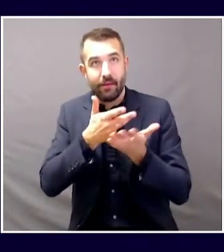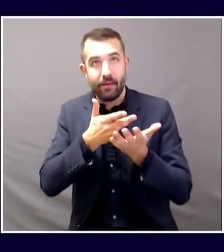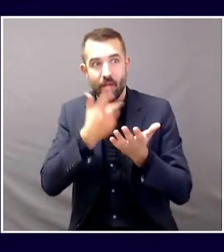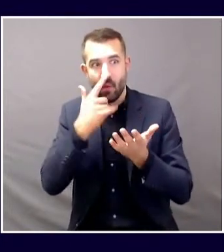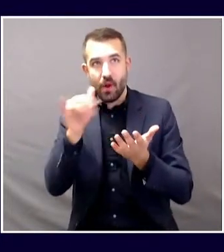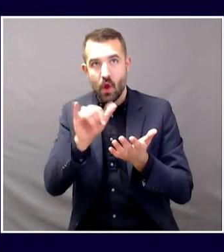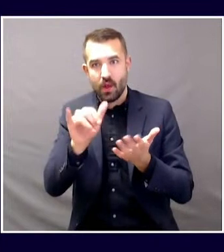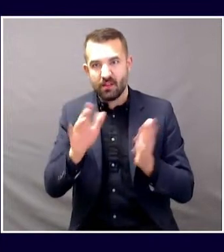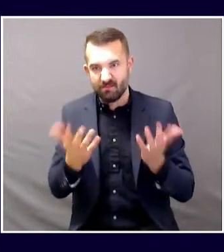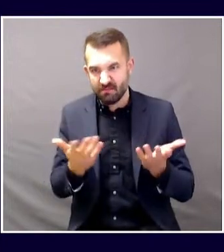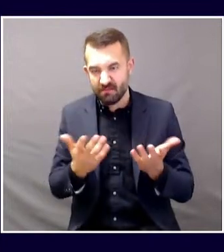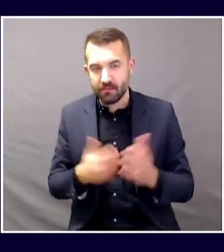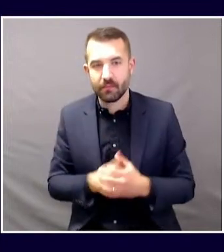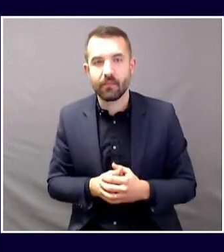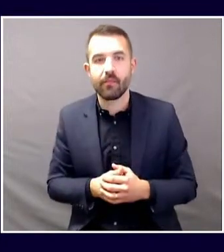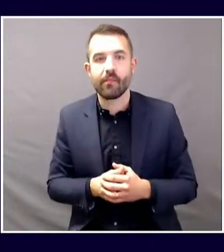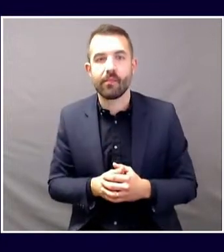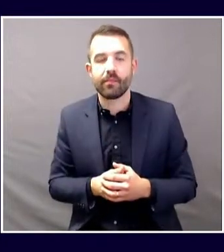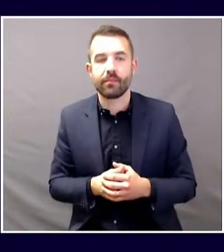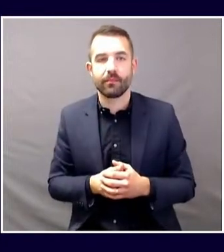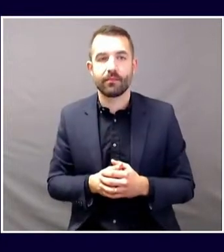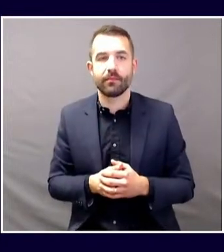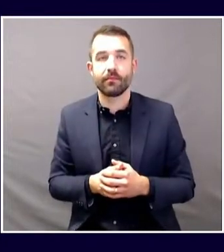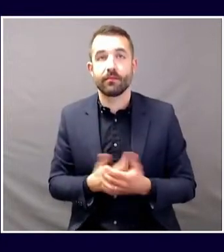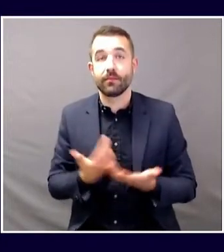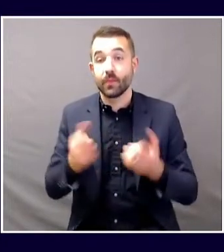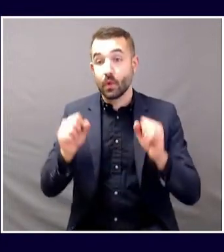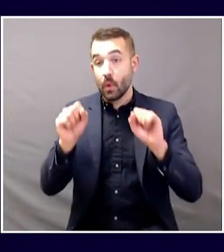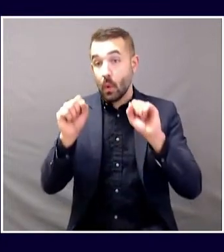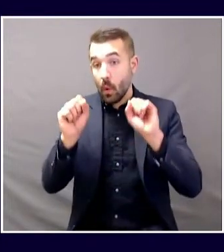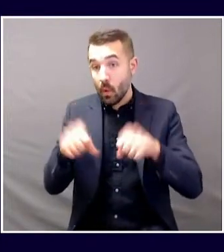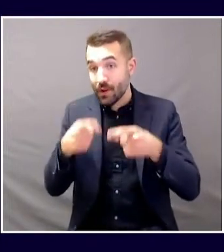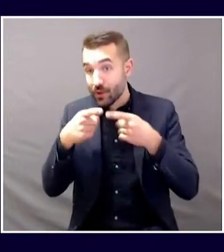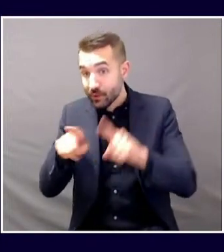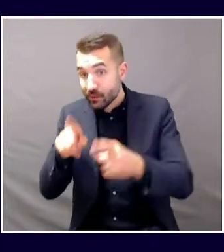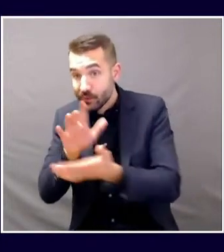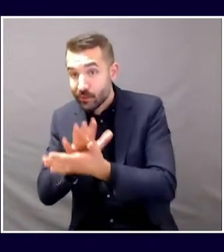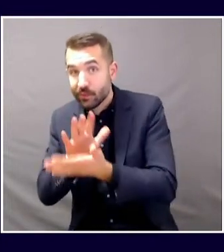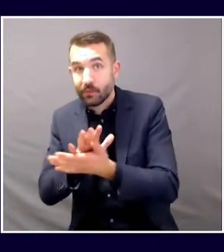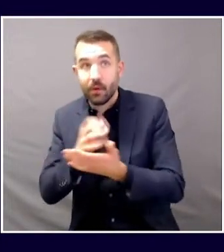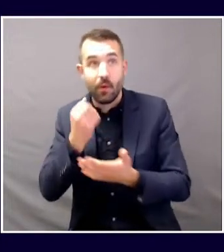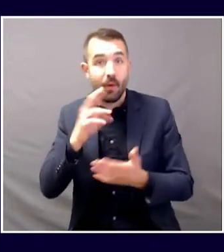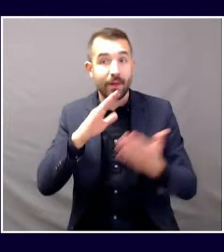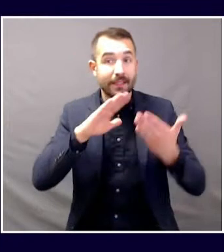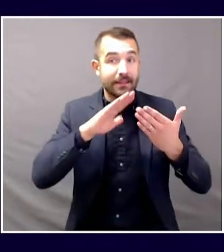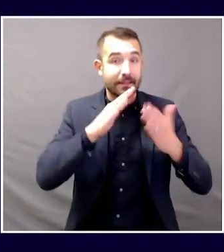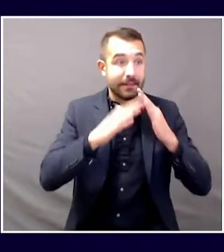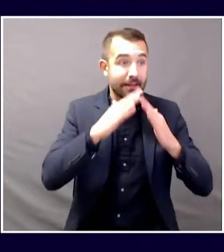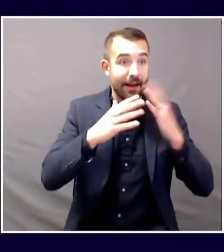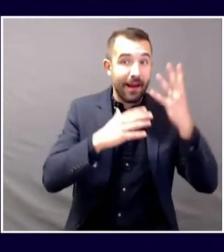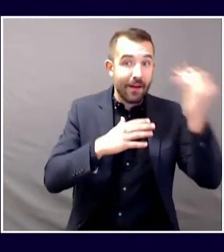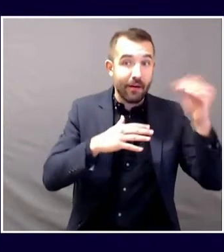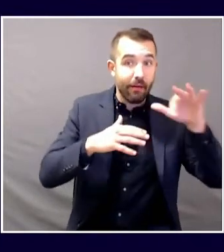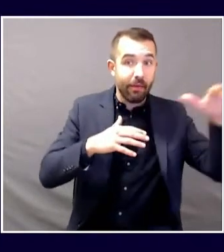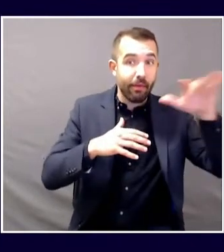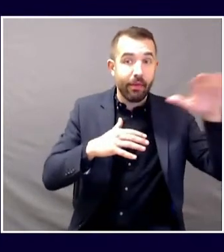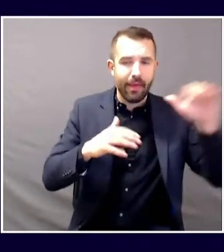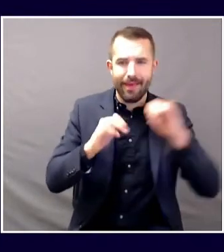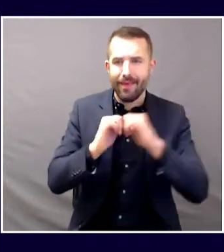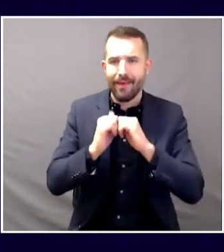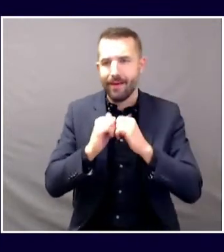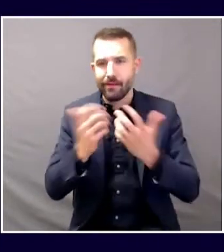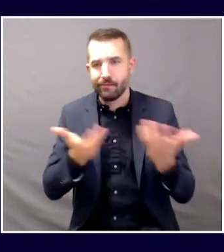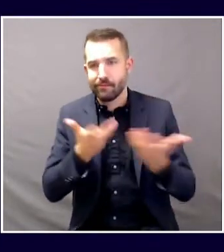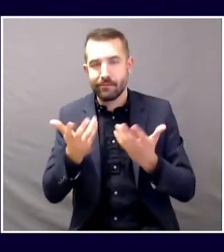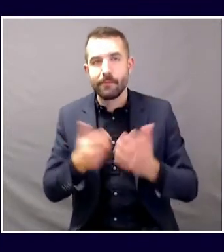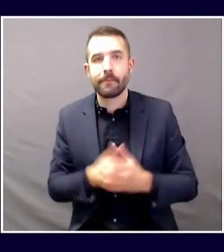or was a byproduct of other modes of transmission comes down to looking at, for example, where 2 individual cases